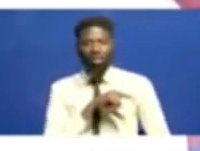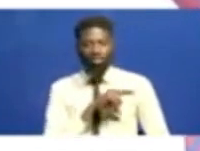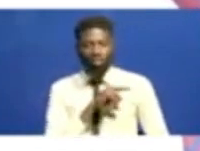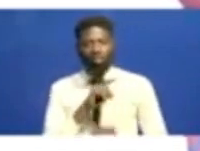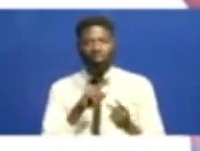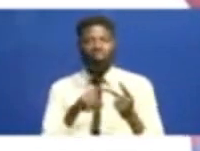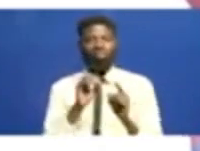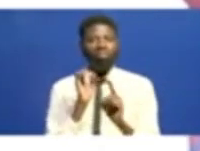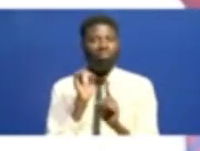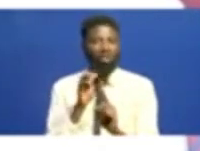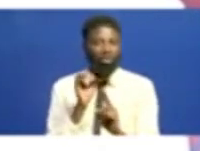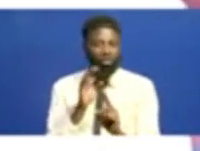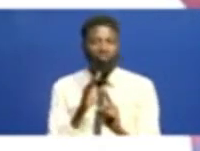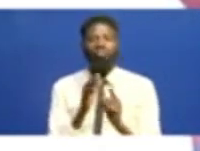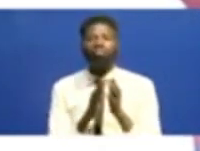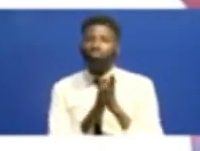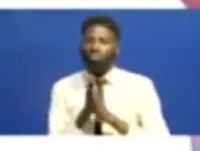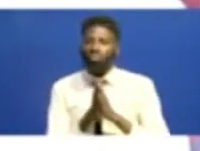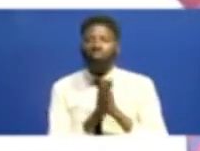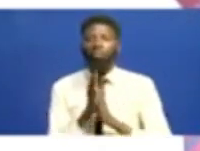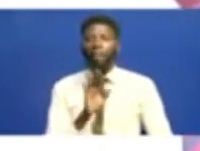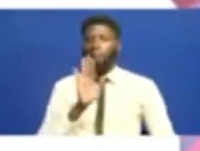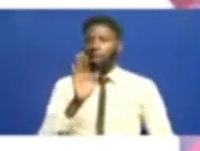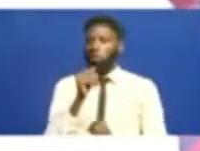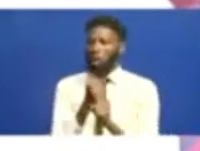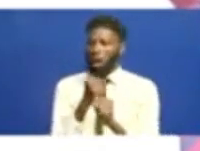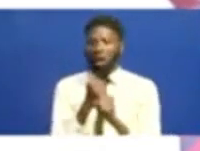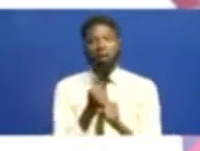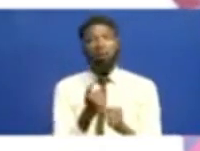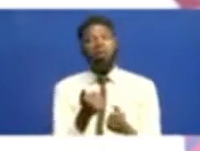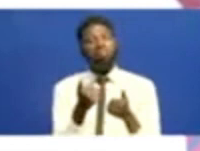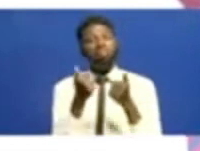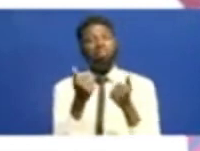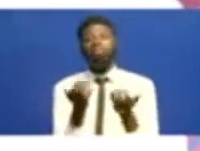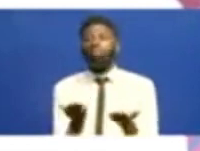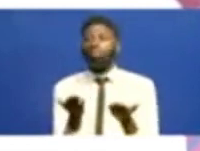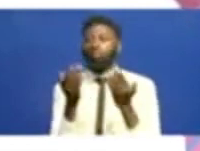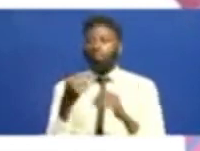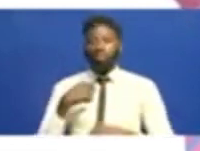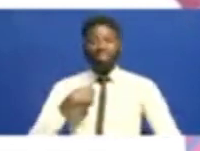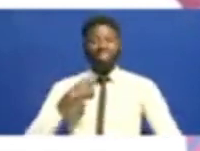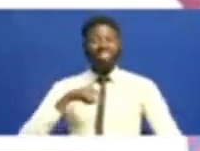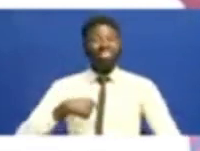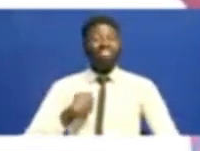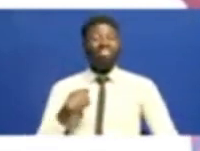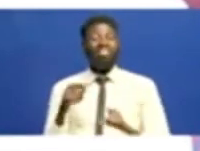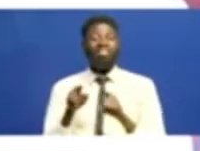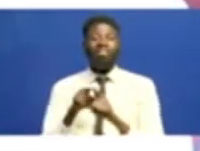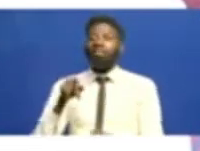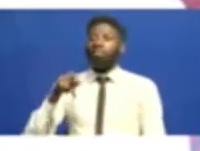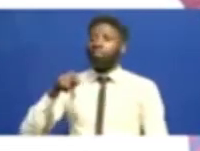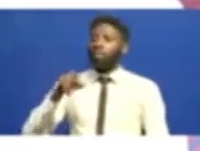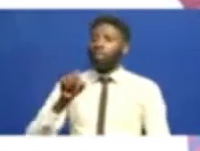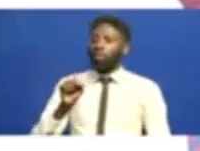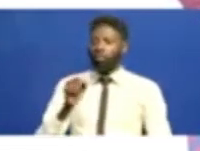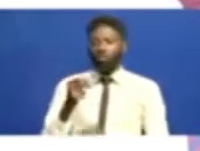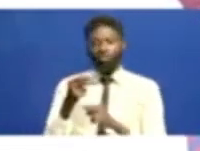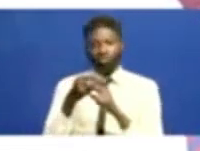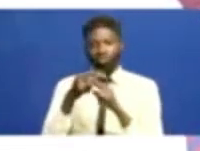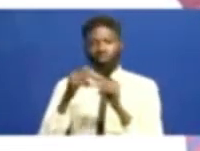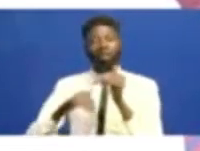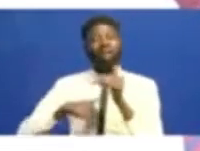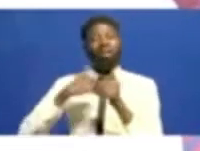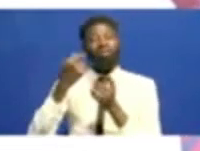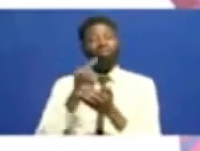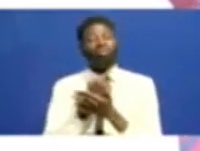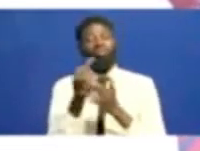improve productivity. And myself and the PS will be coming back to the airport in the next few days, next week,